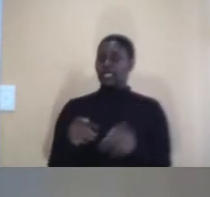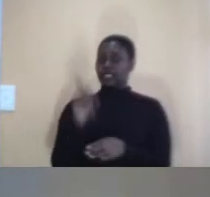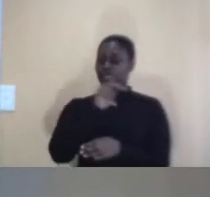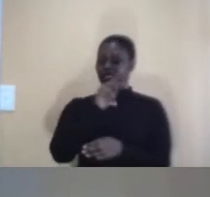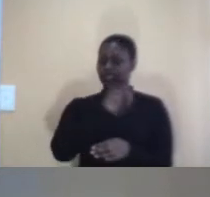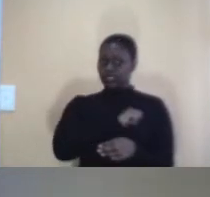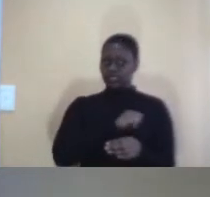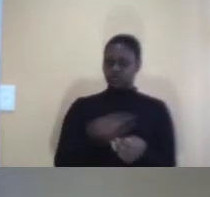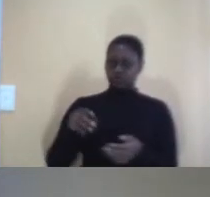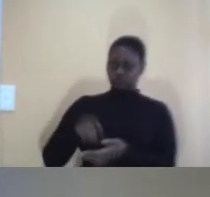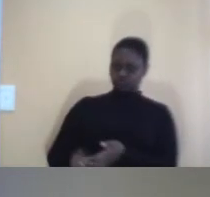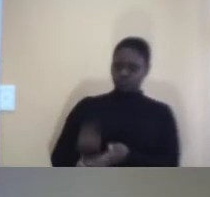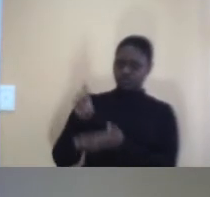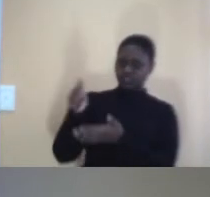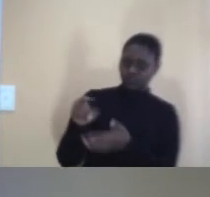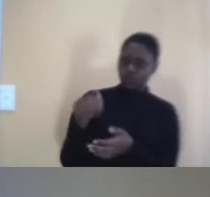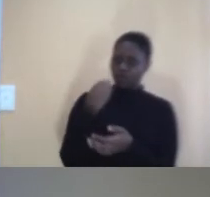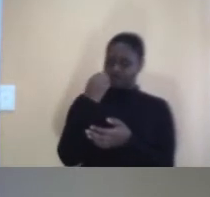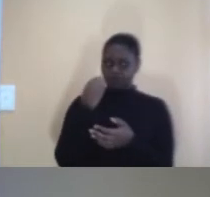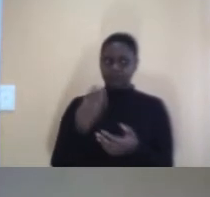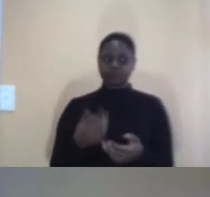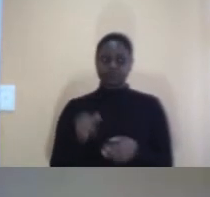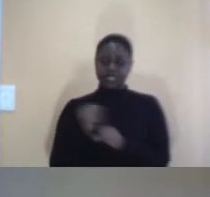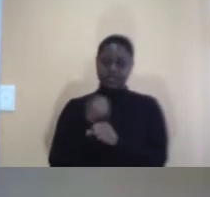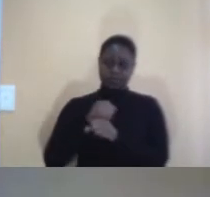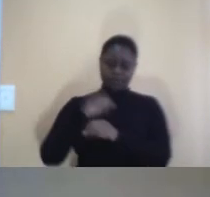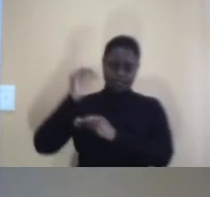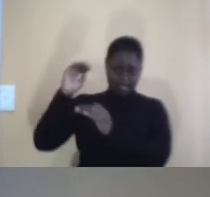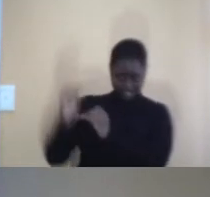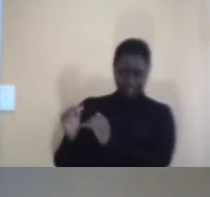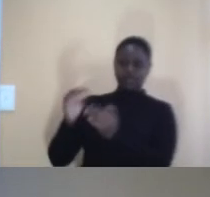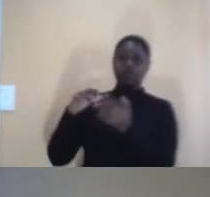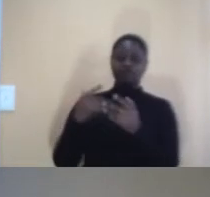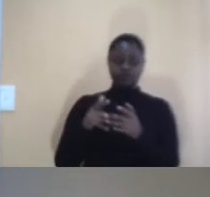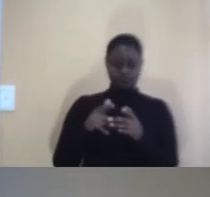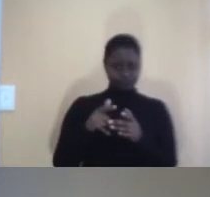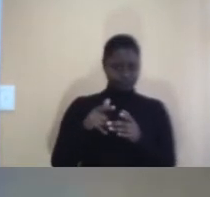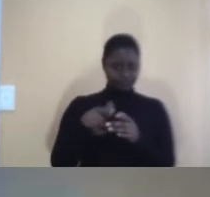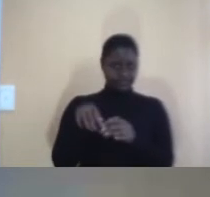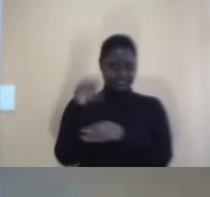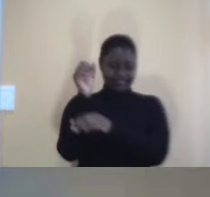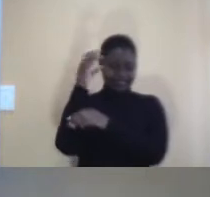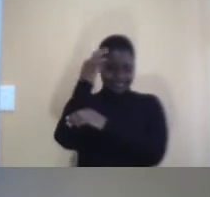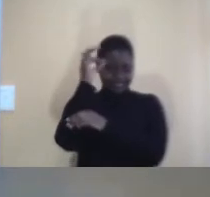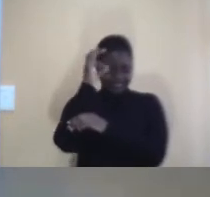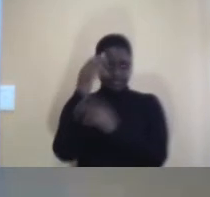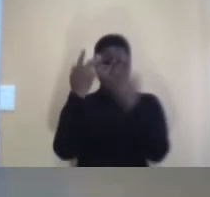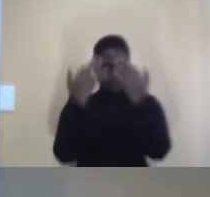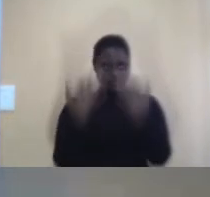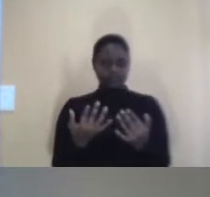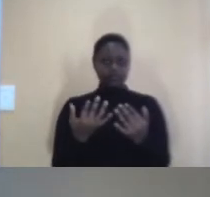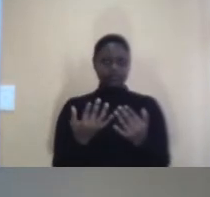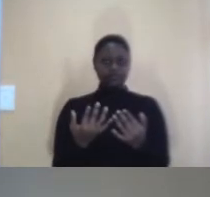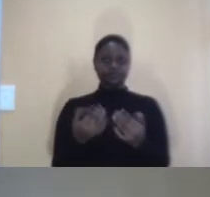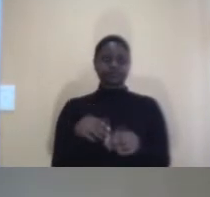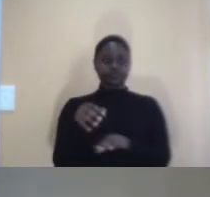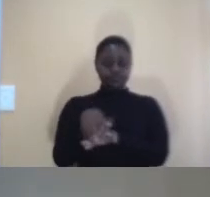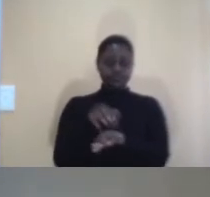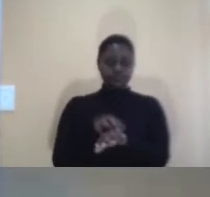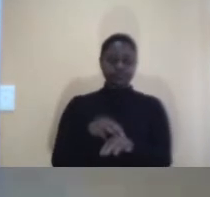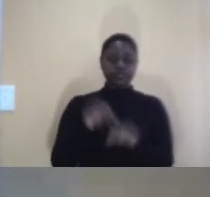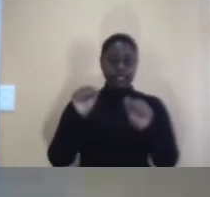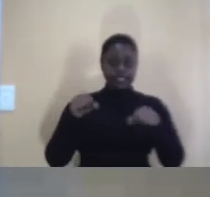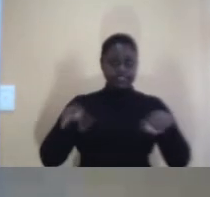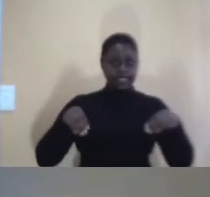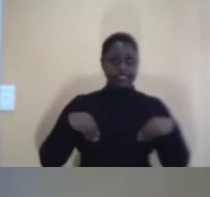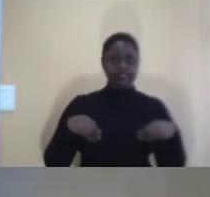responsibility that the farmers have shouldered despite years of abuse and neglect by this government. Chairperson, at my first budget of the Department of Agriculture, I accepted